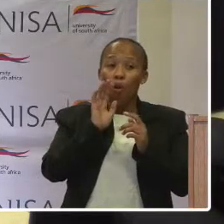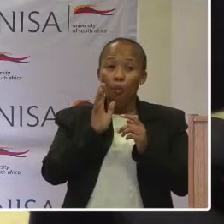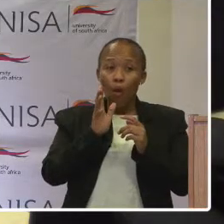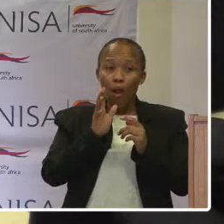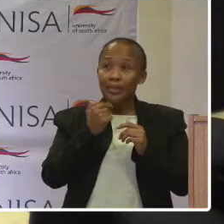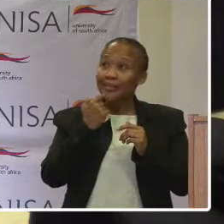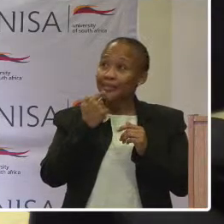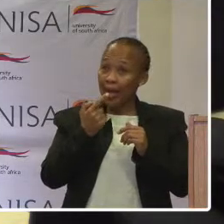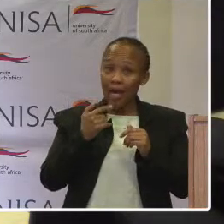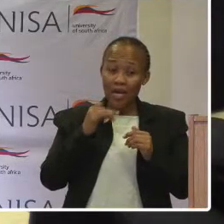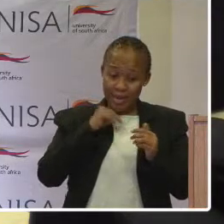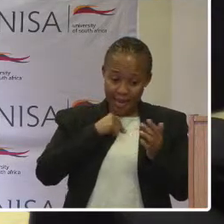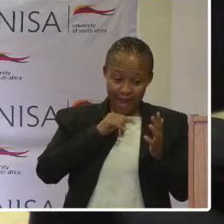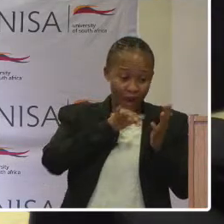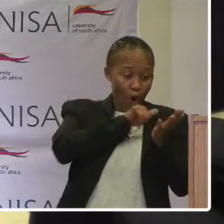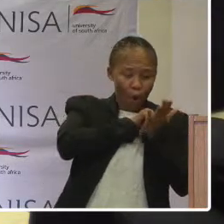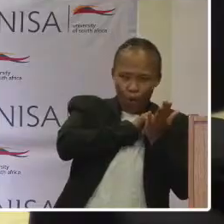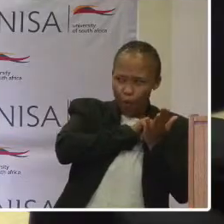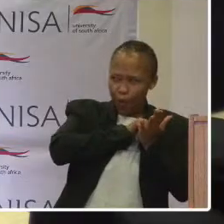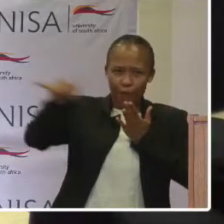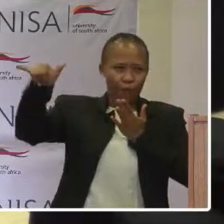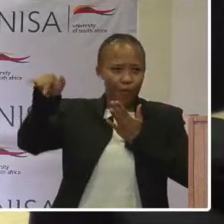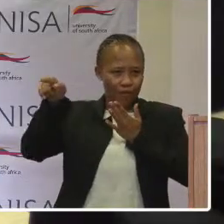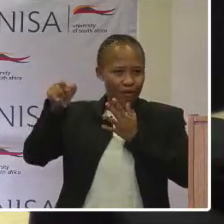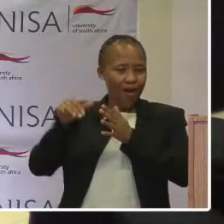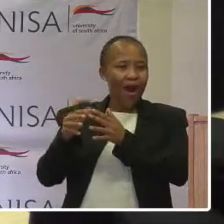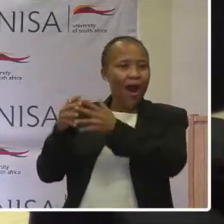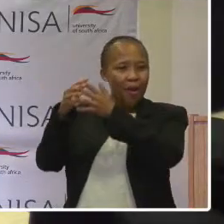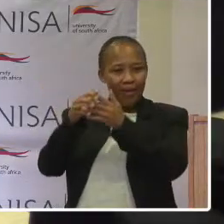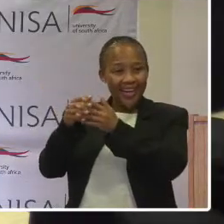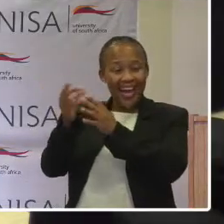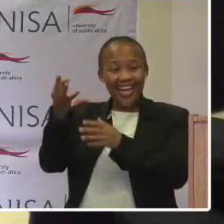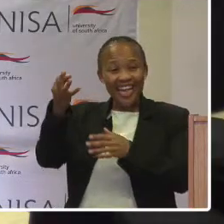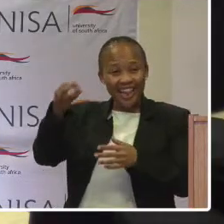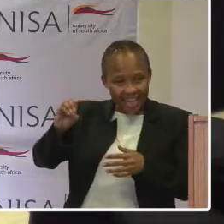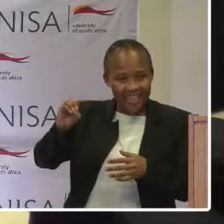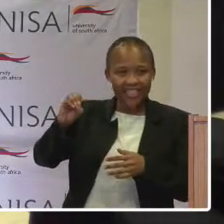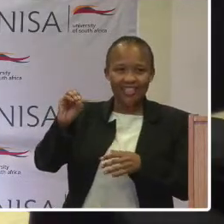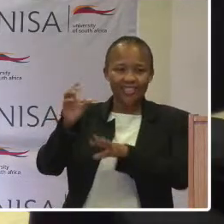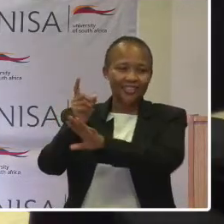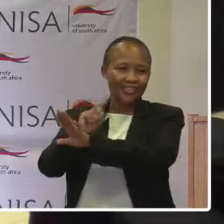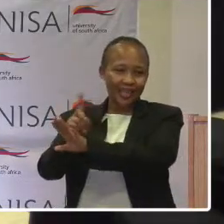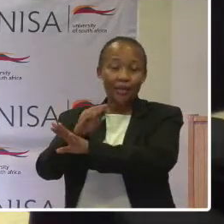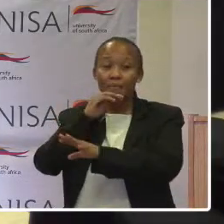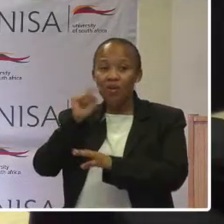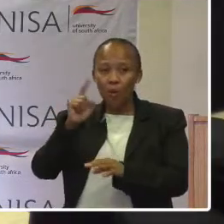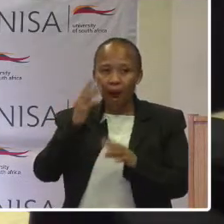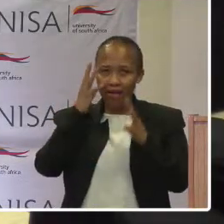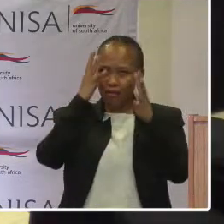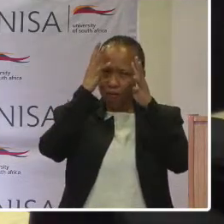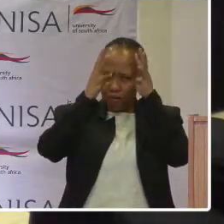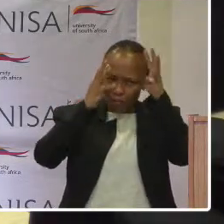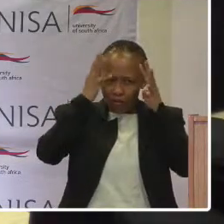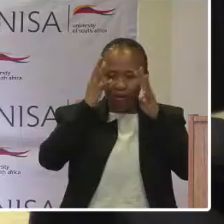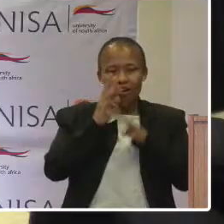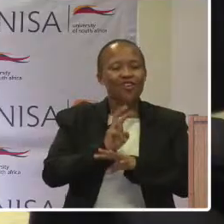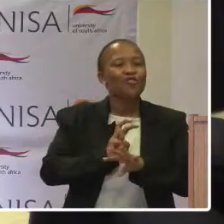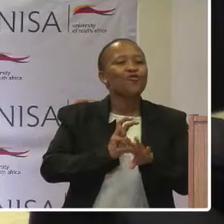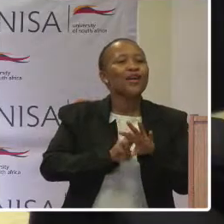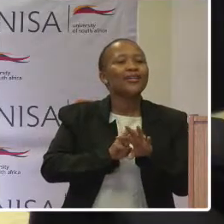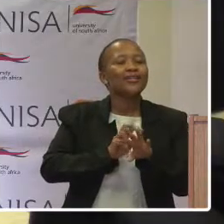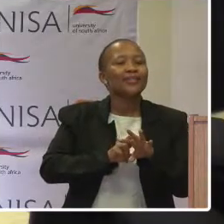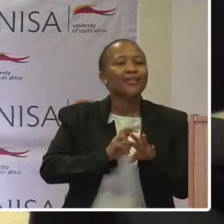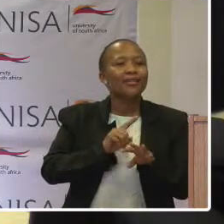30 seconds. Then the scientists must come with a new innovation to maybe that will